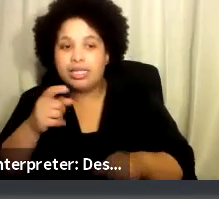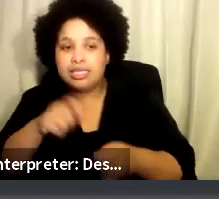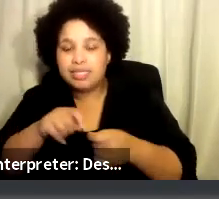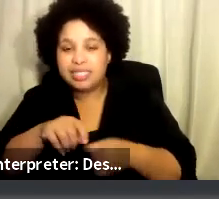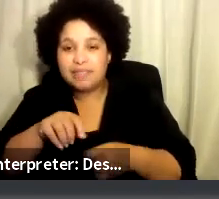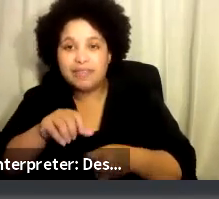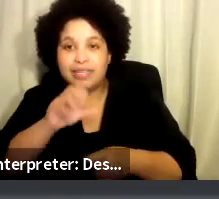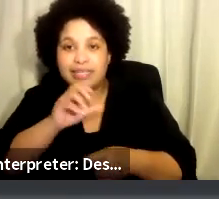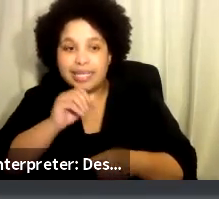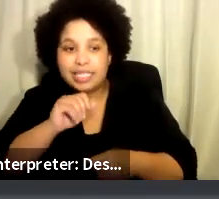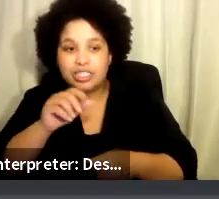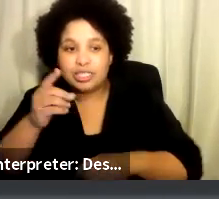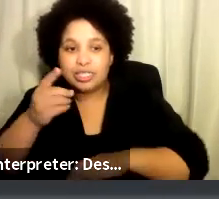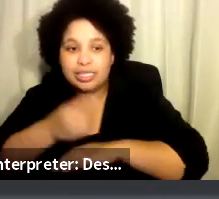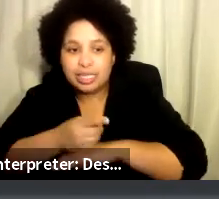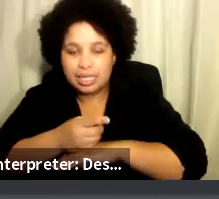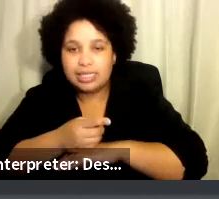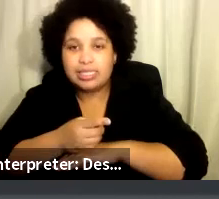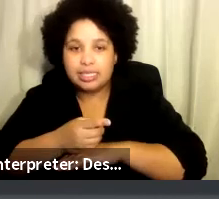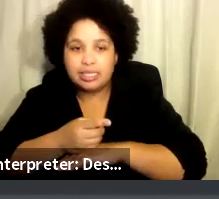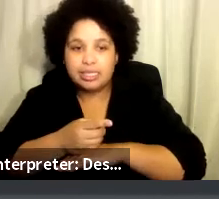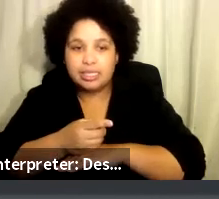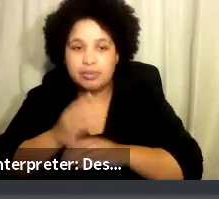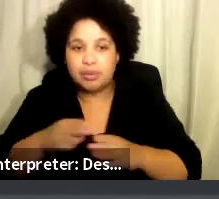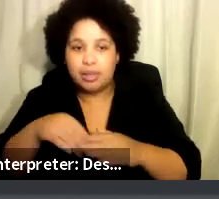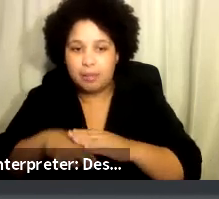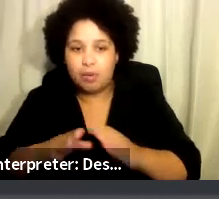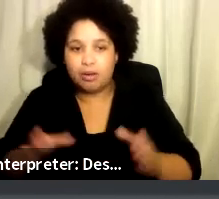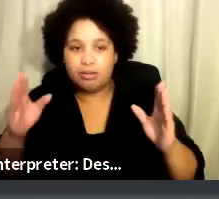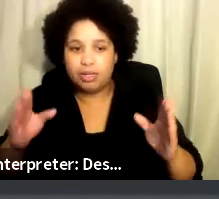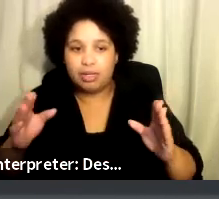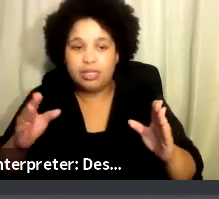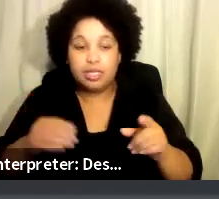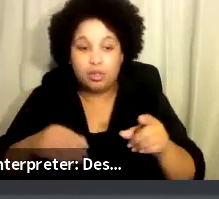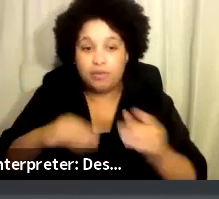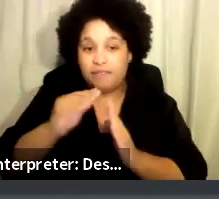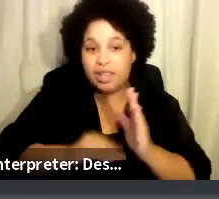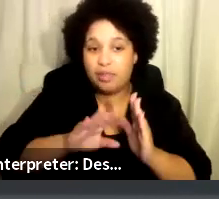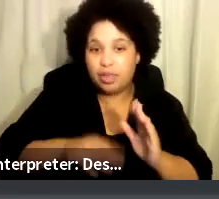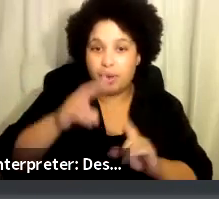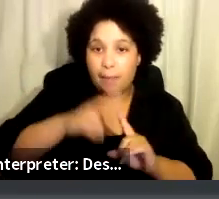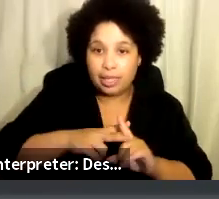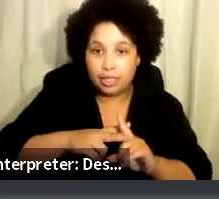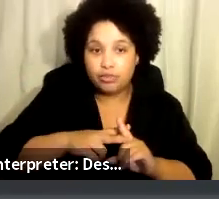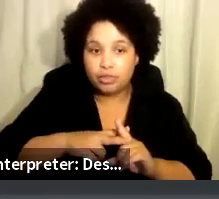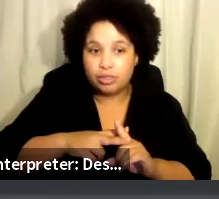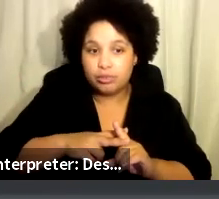dates. You go to transitional kinder, so you have to stop here and you have to fill out their application instead.